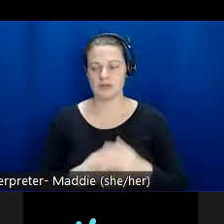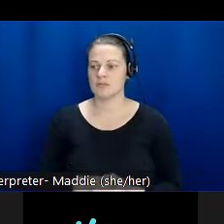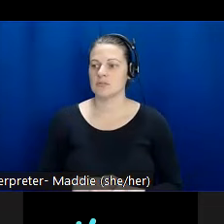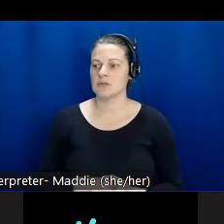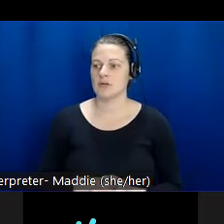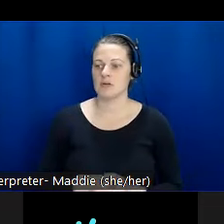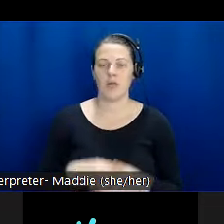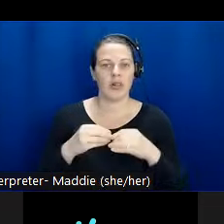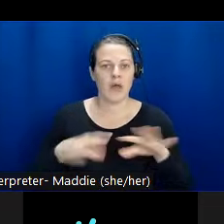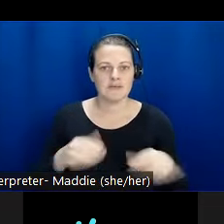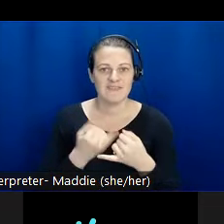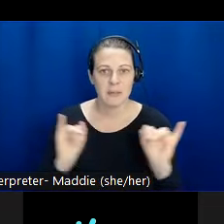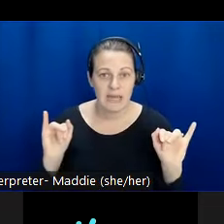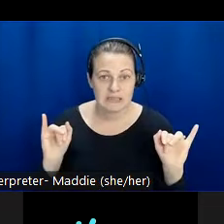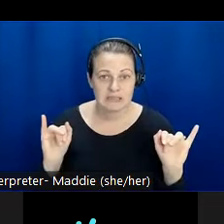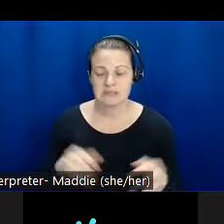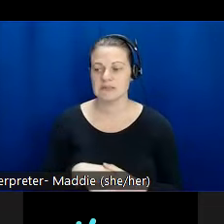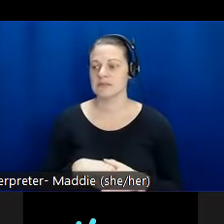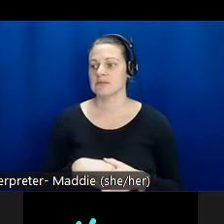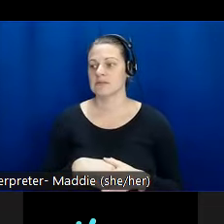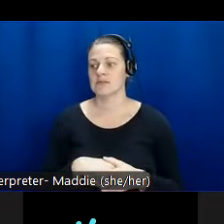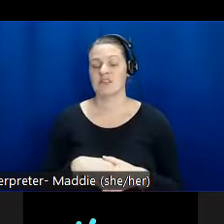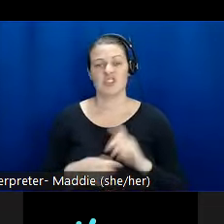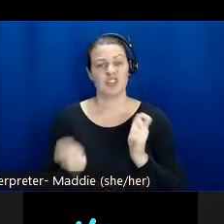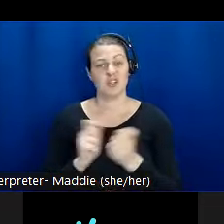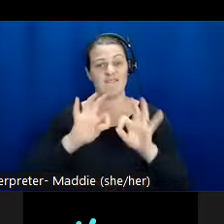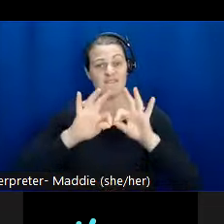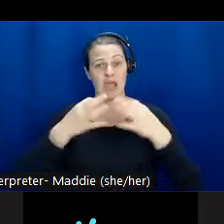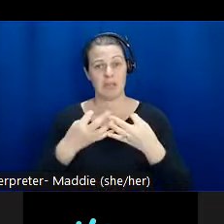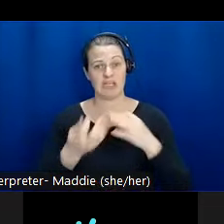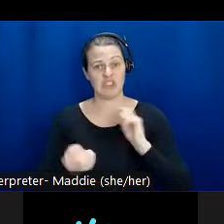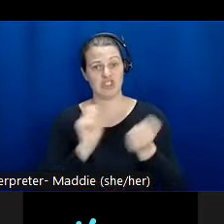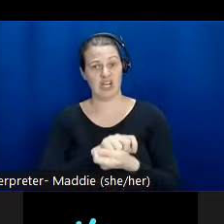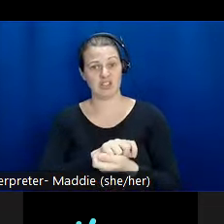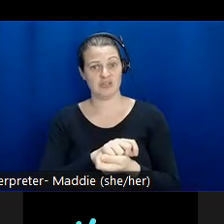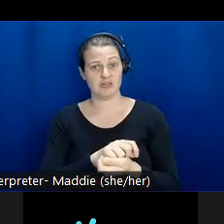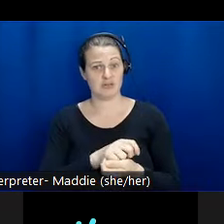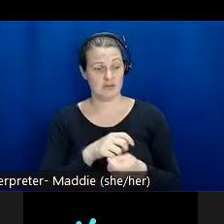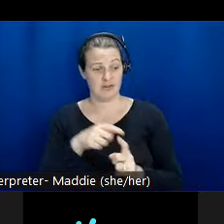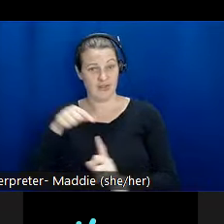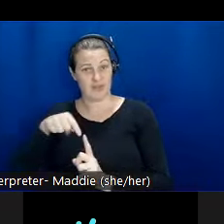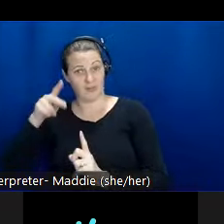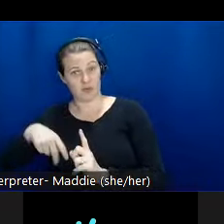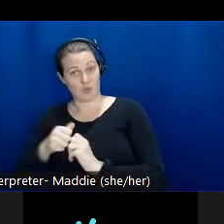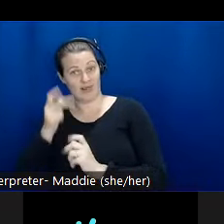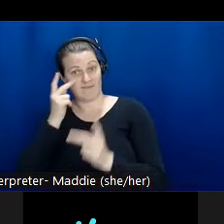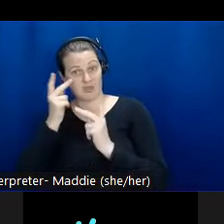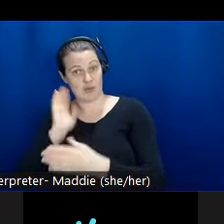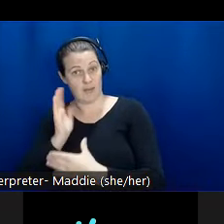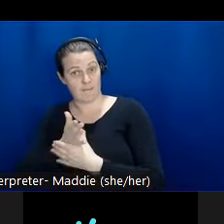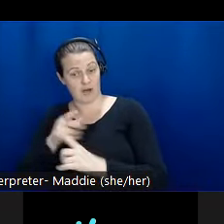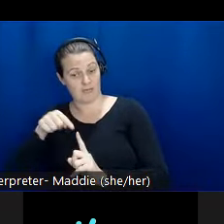independence. There can be quite a few changes in family dynamics as now the person with some visual impairment has the need